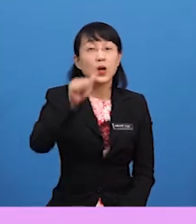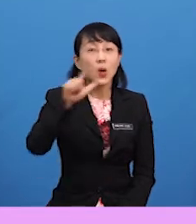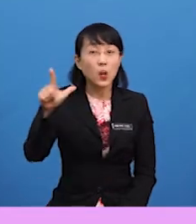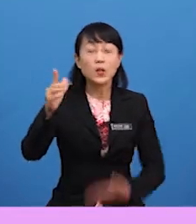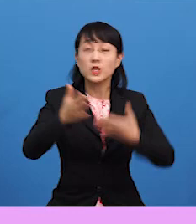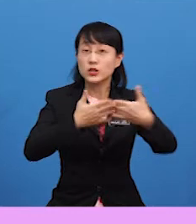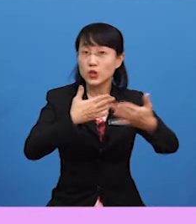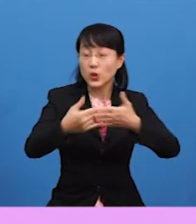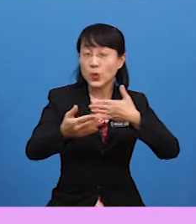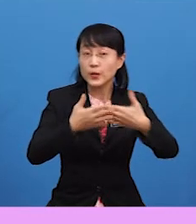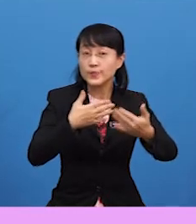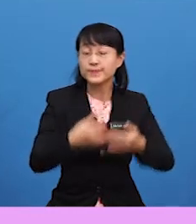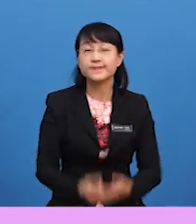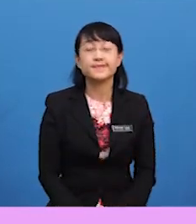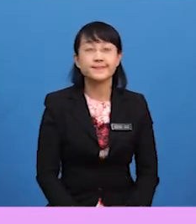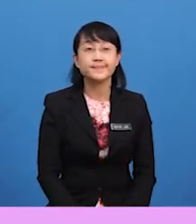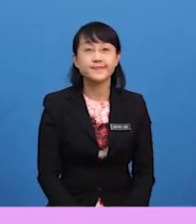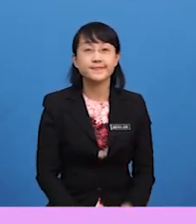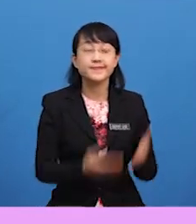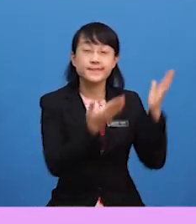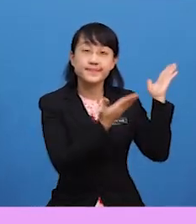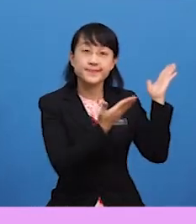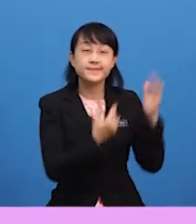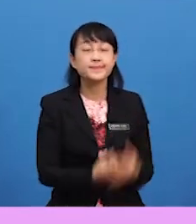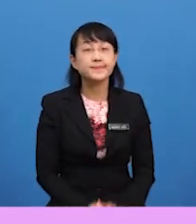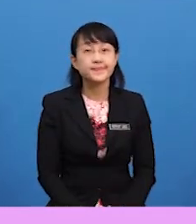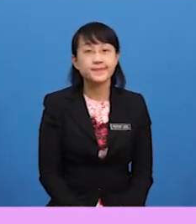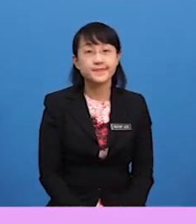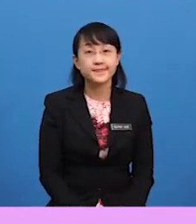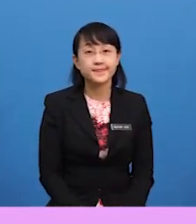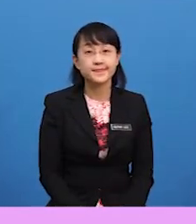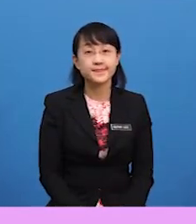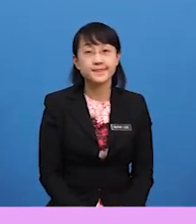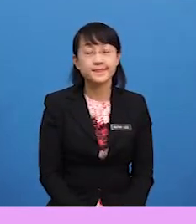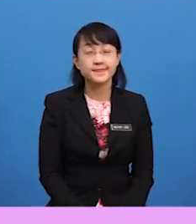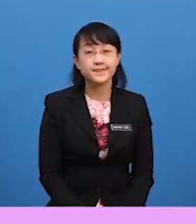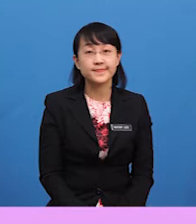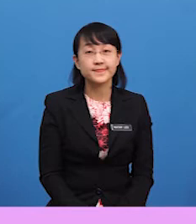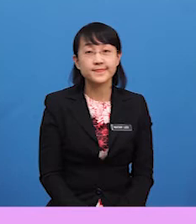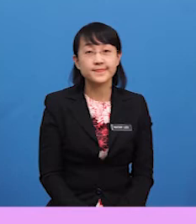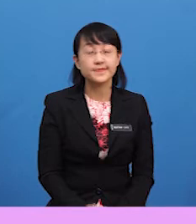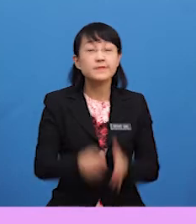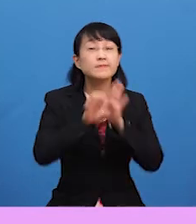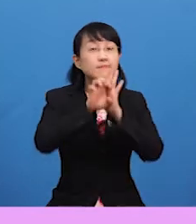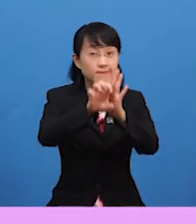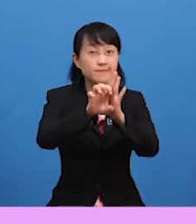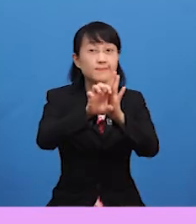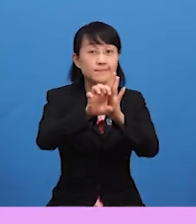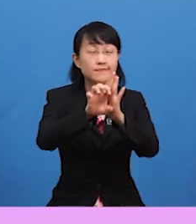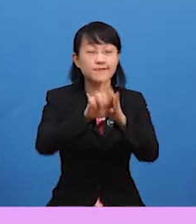Although is used to show two sentences with opposite meaning. For